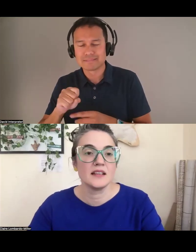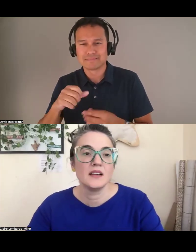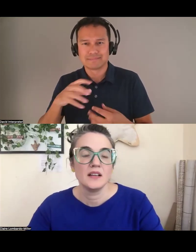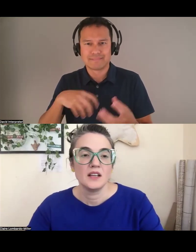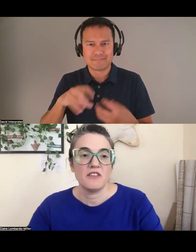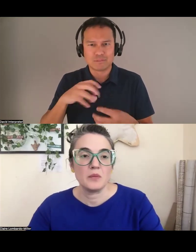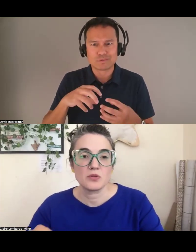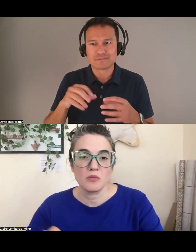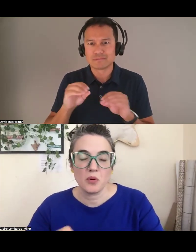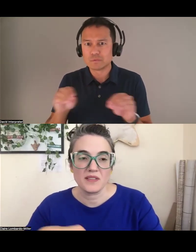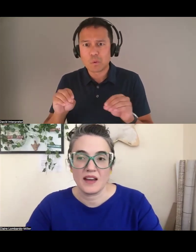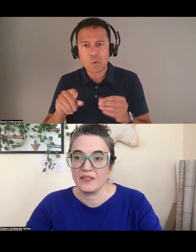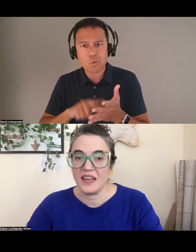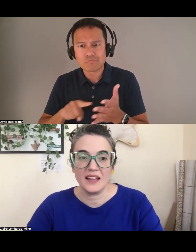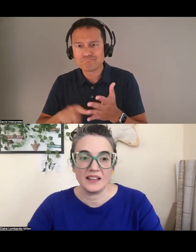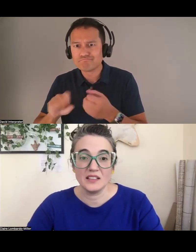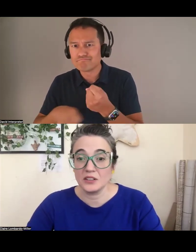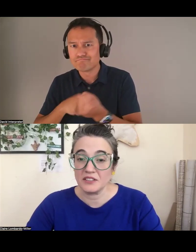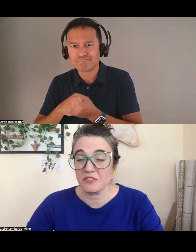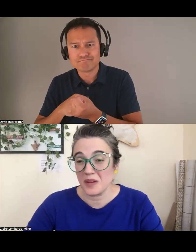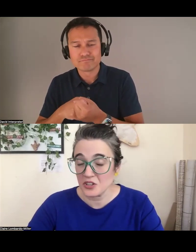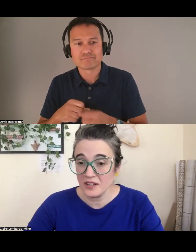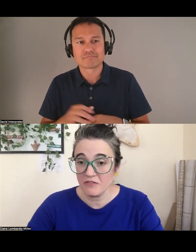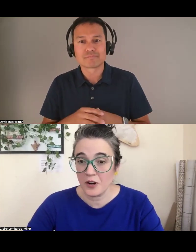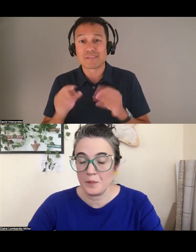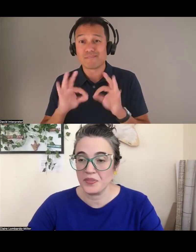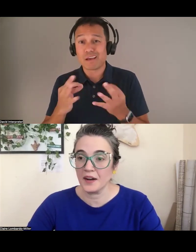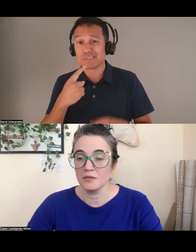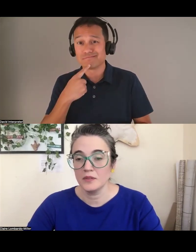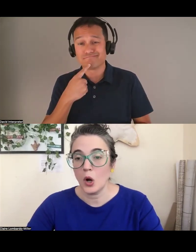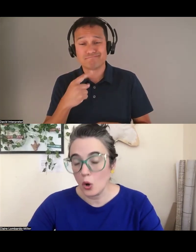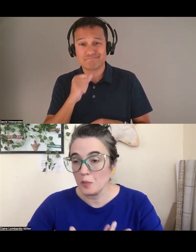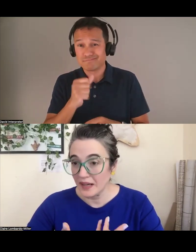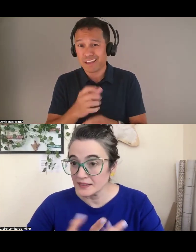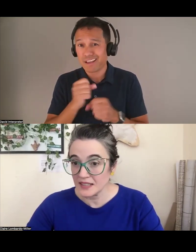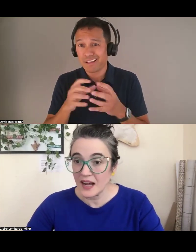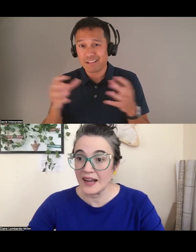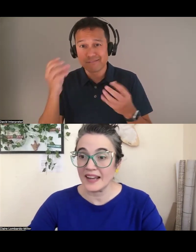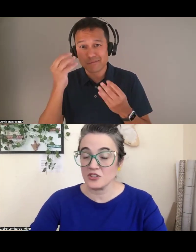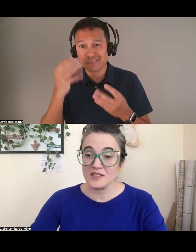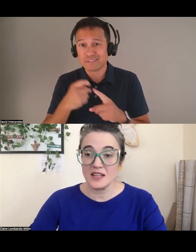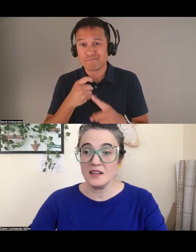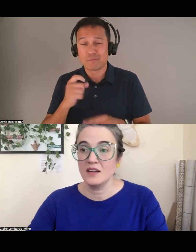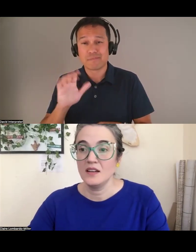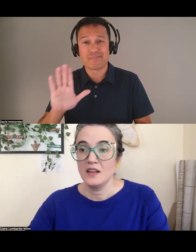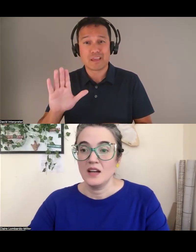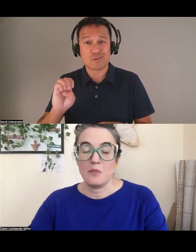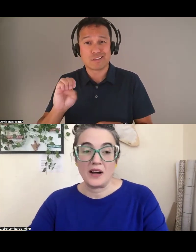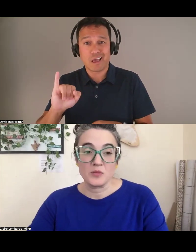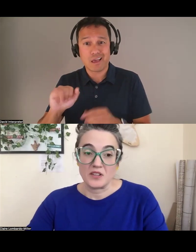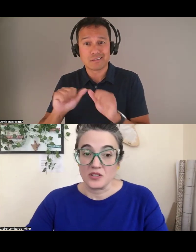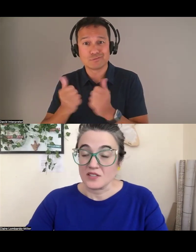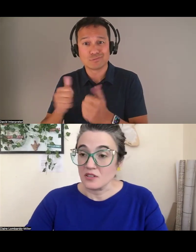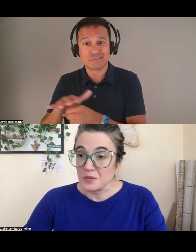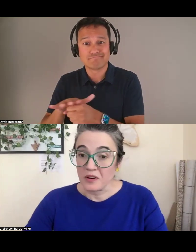practice. Families report that they get little information from their home based EI agency